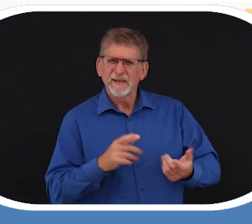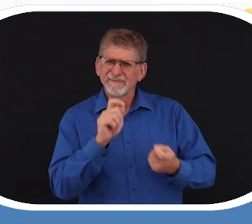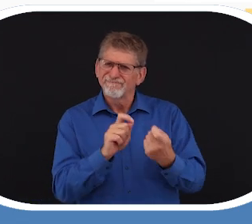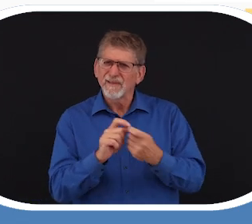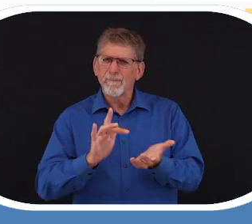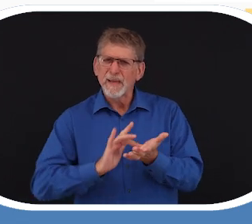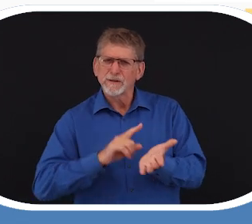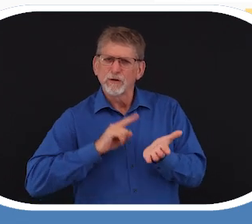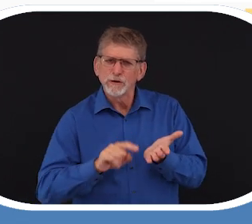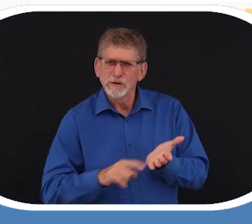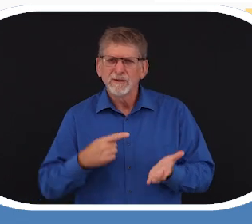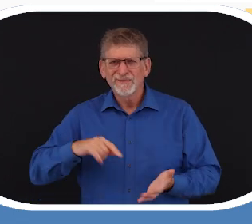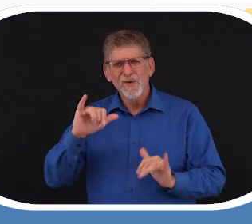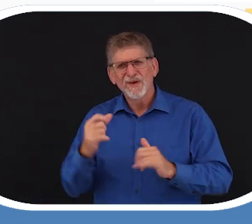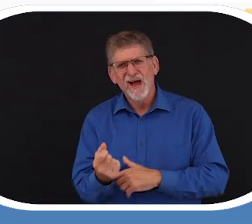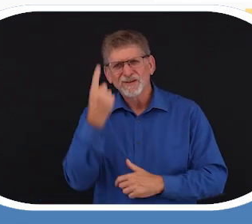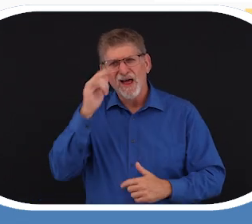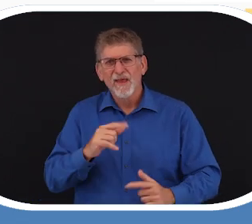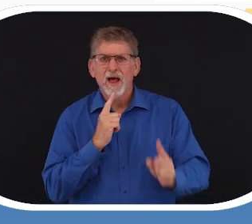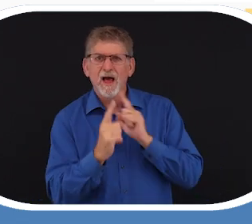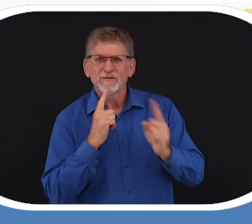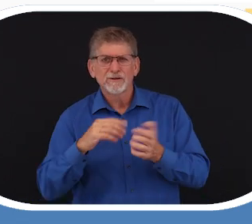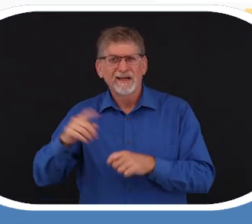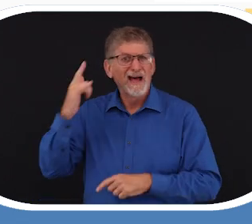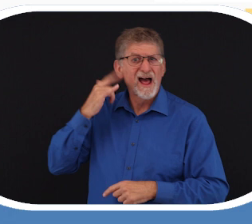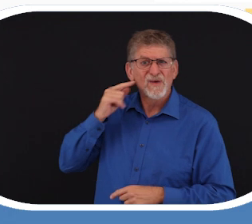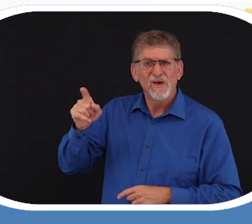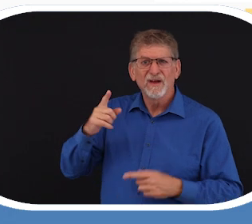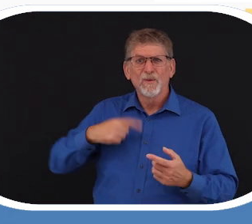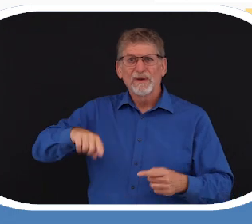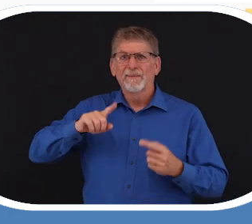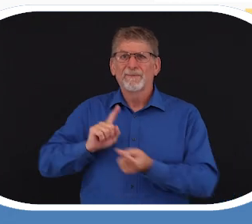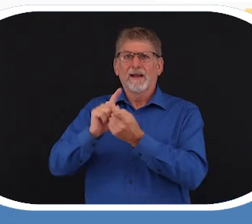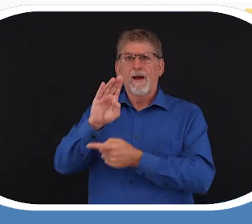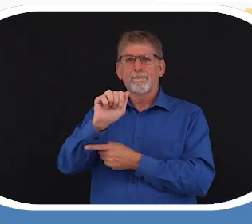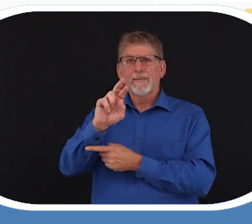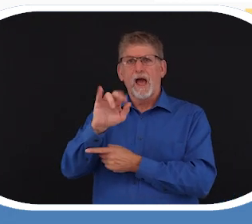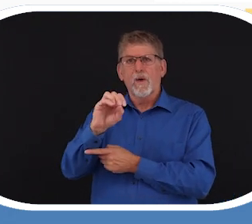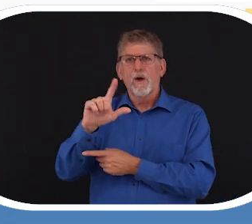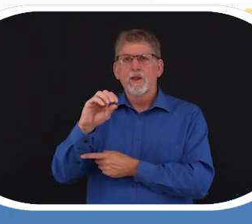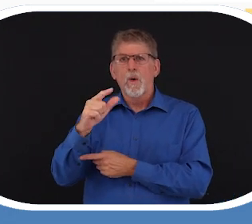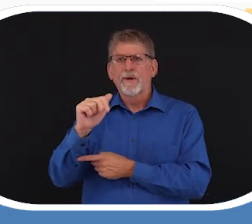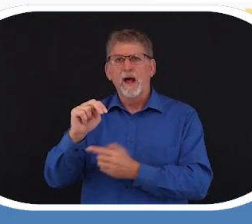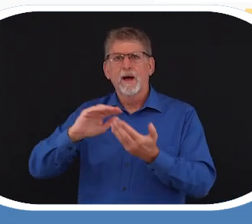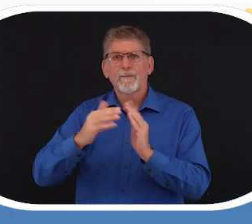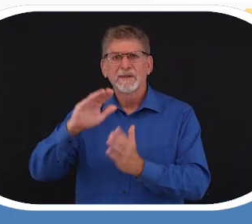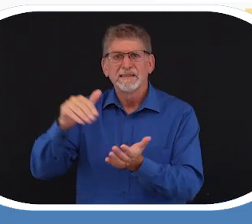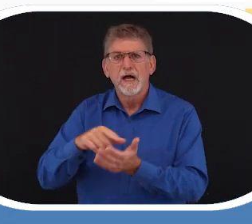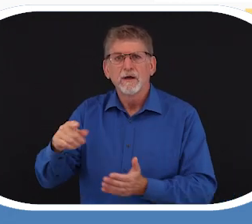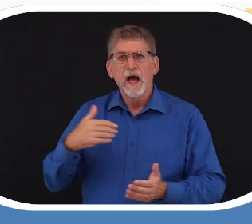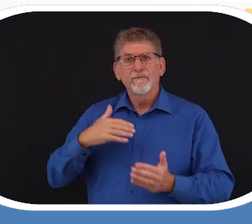engaging in precision medicine research. We also understood to have this conversation in California, where we met with the Barrio Logan Community Center,